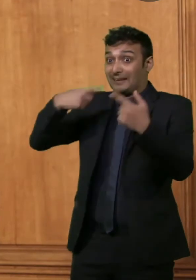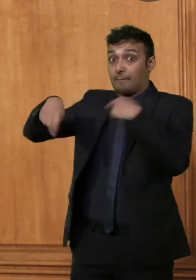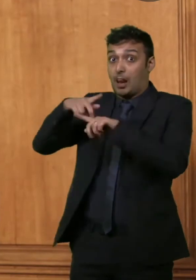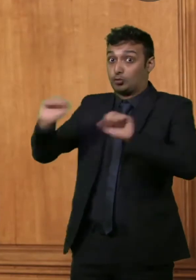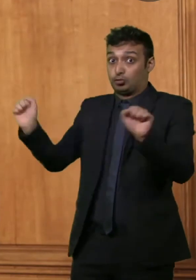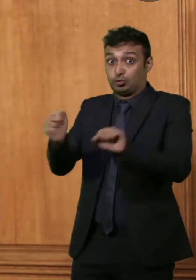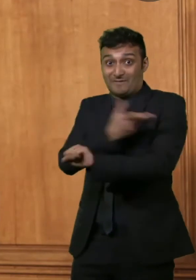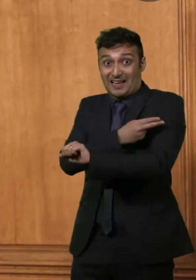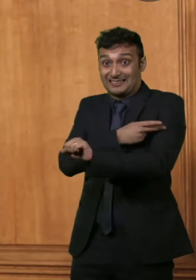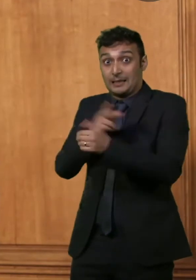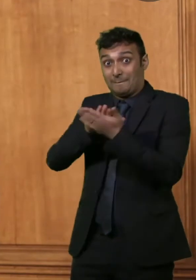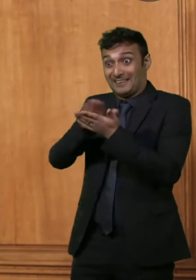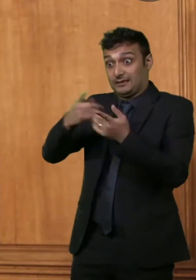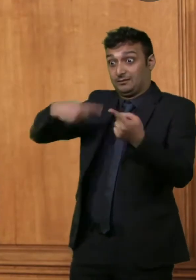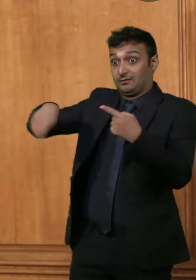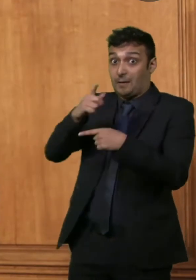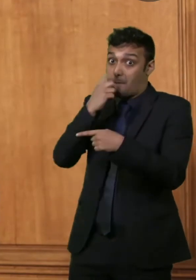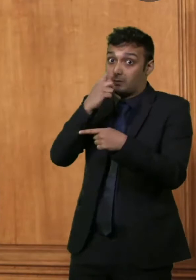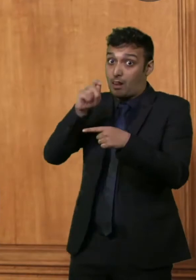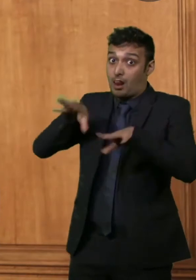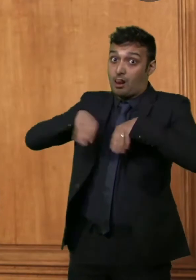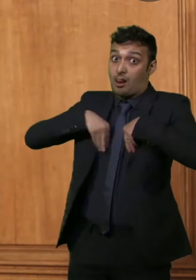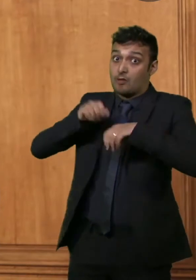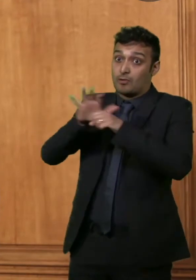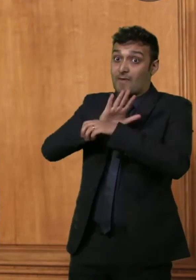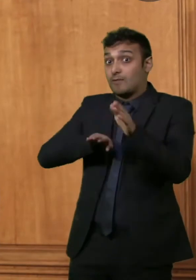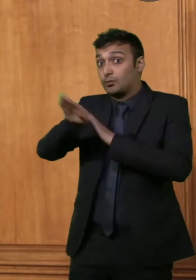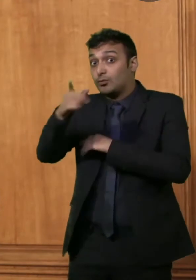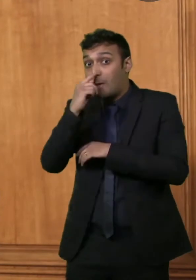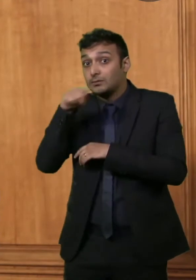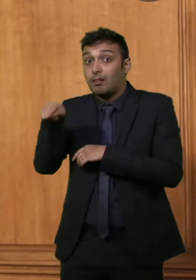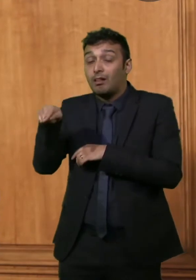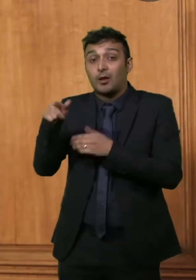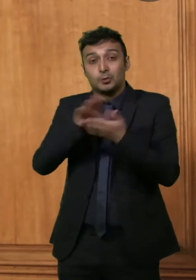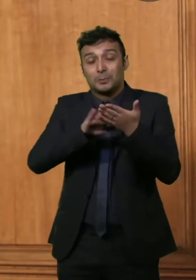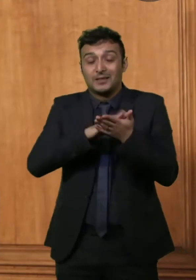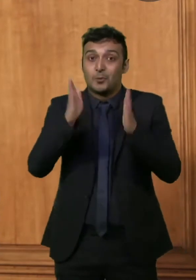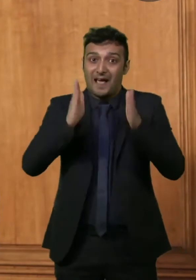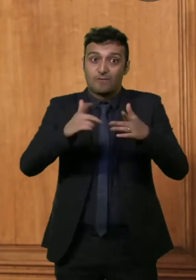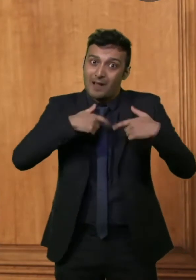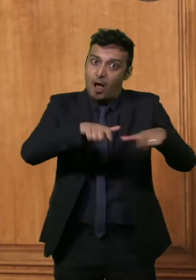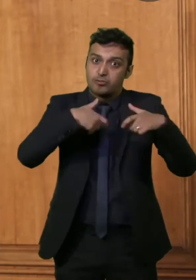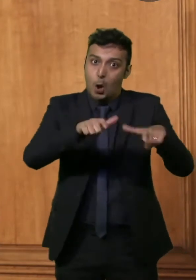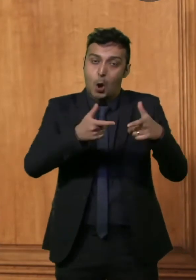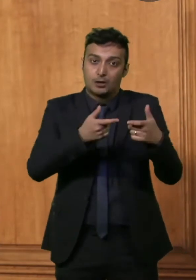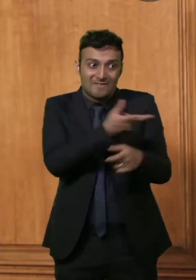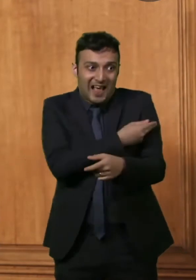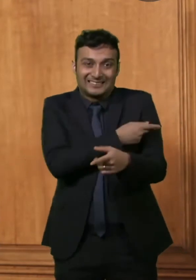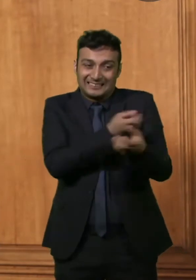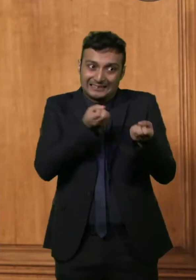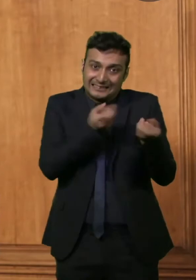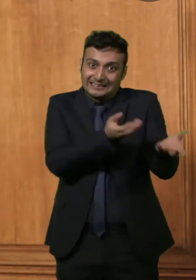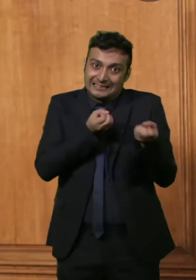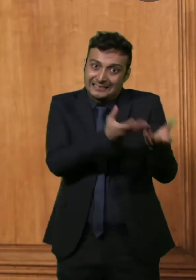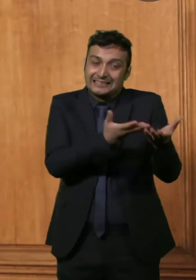vaccination programme right out. We have to keep looking for new variants. That's another important element as to why we need to wait and check.